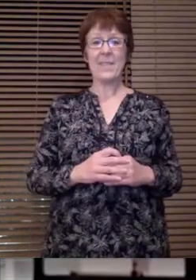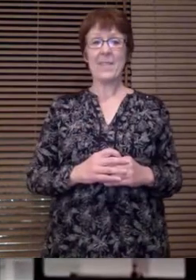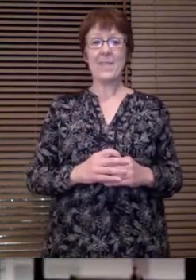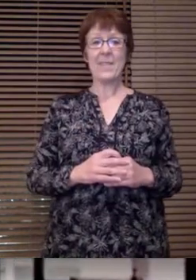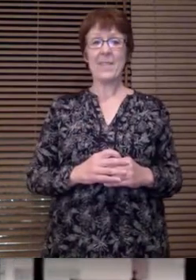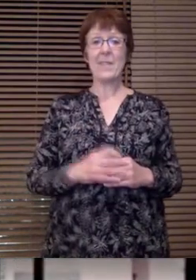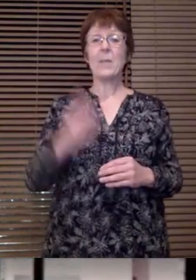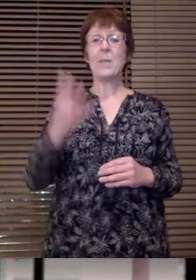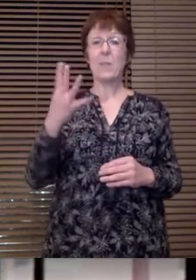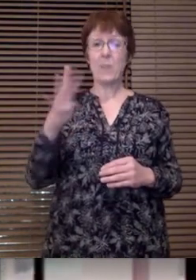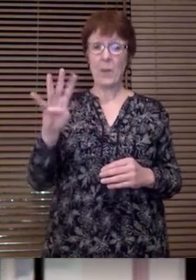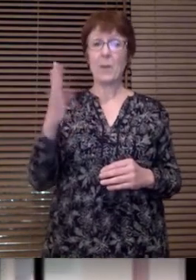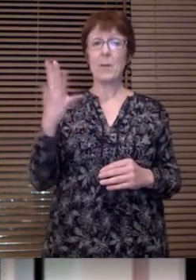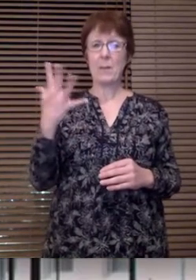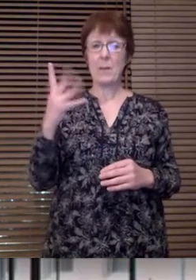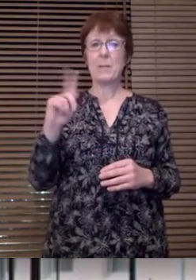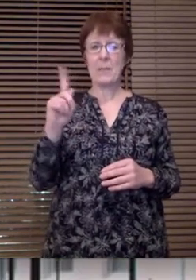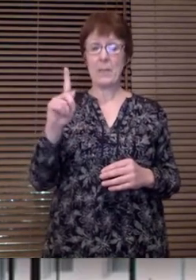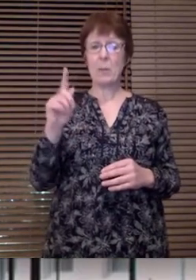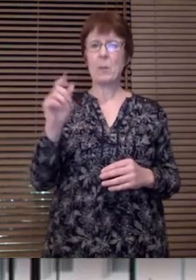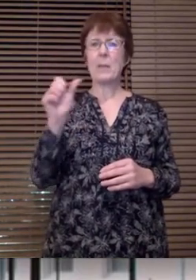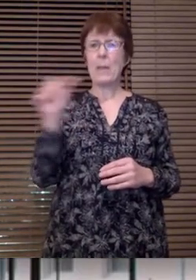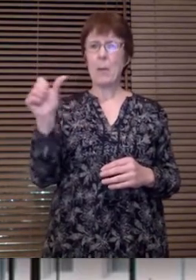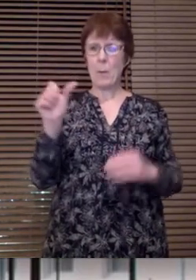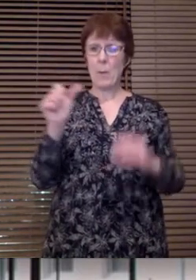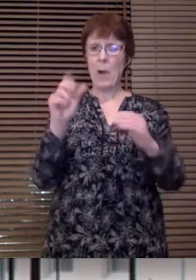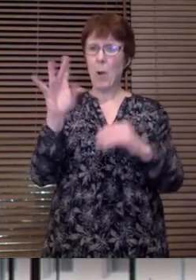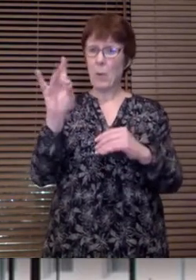45 seconds. 10 left.